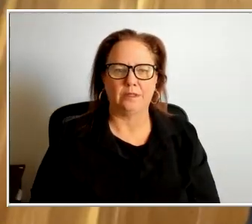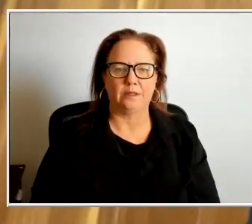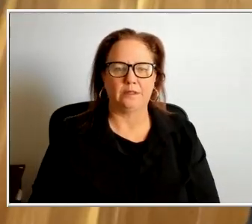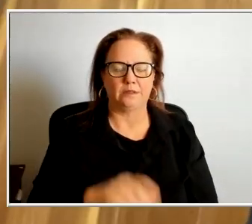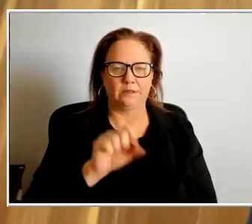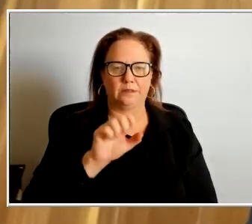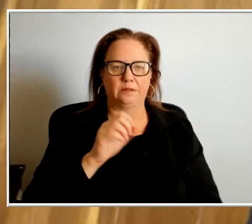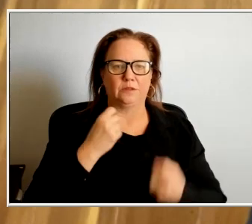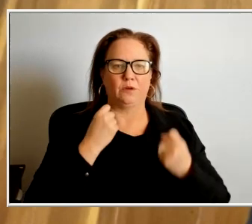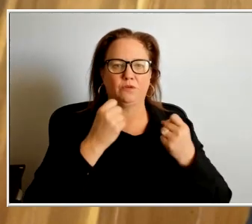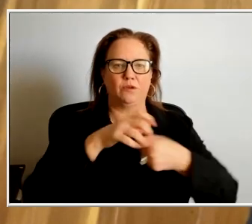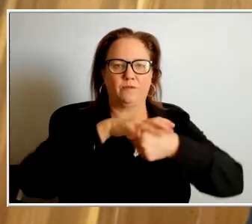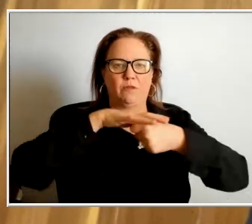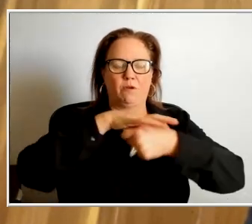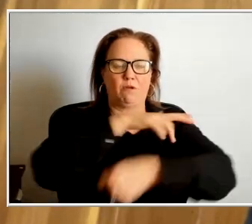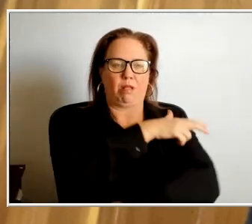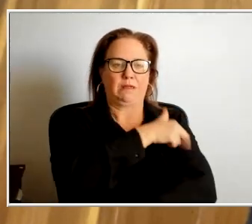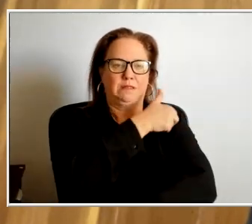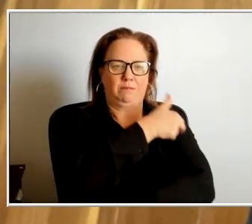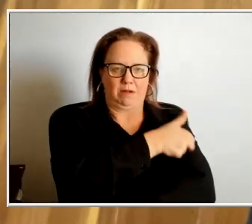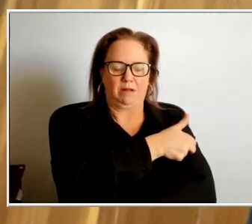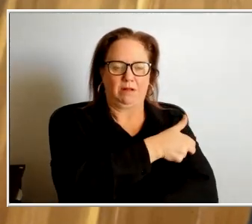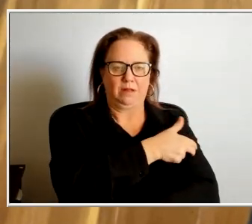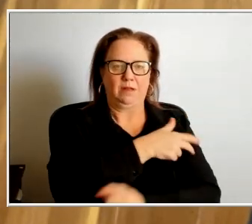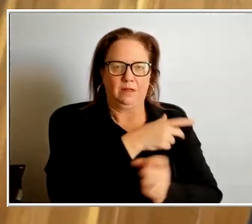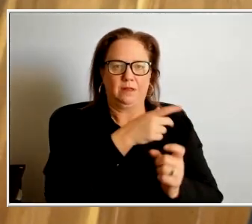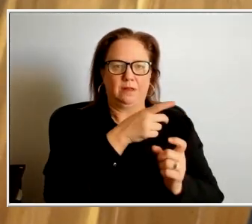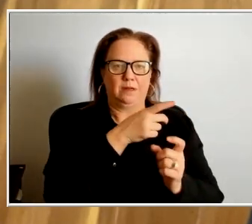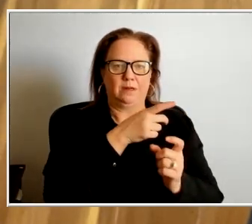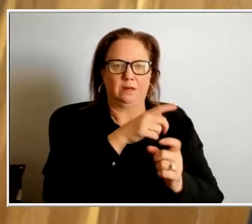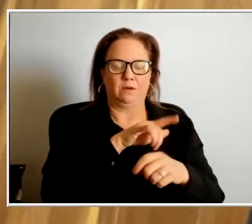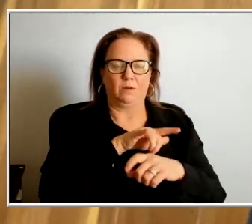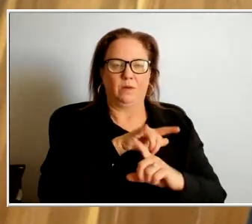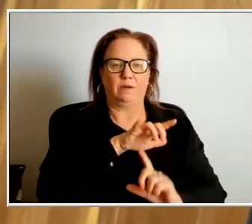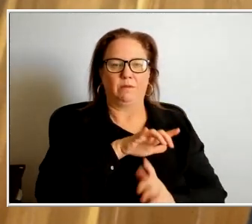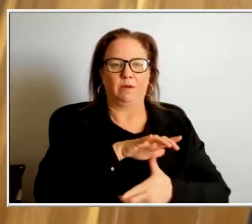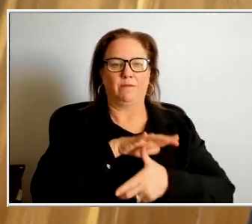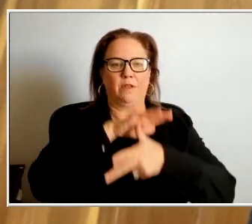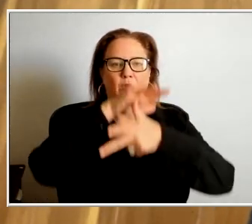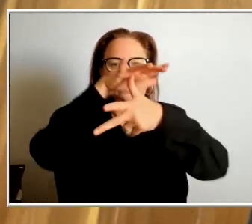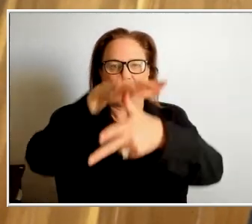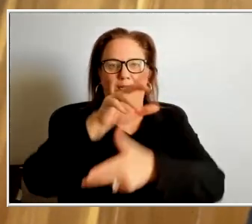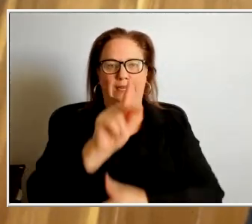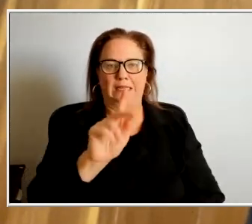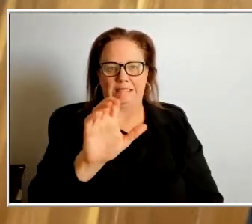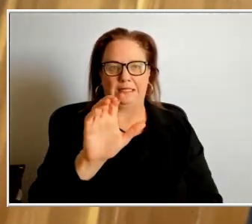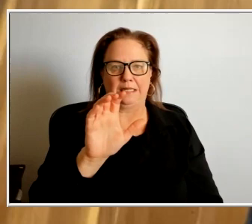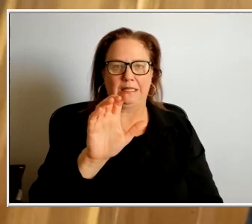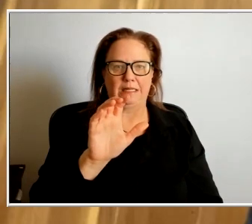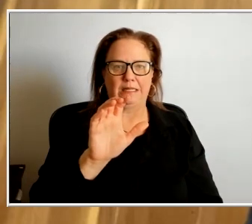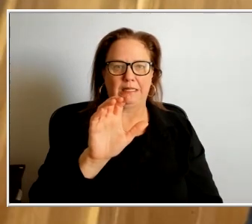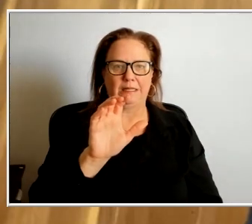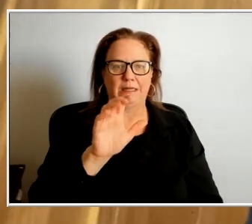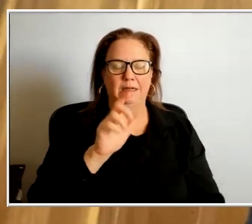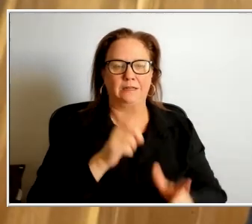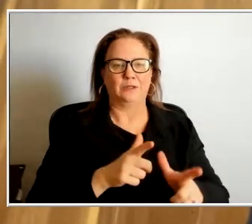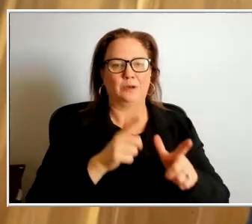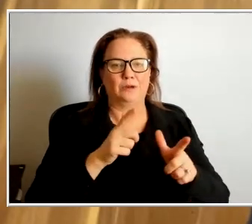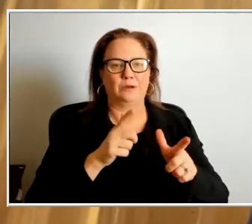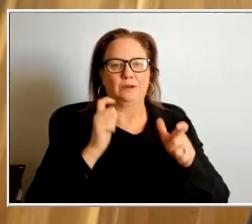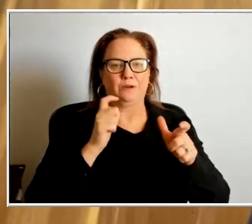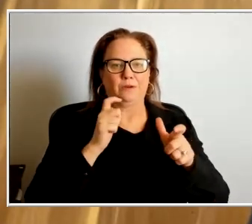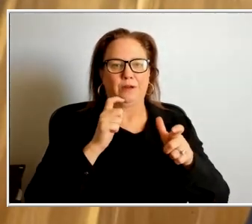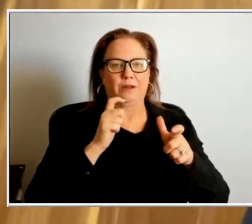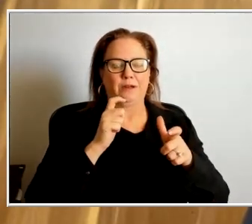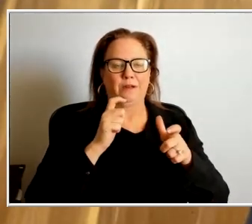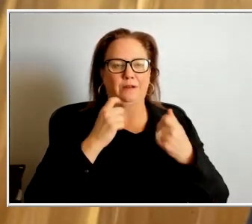So we drove to our local hospital, and from there we were flown out to Kansas City, which is a much quicker drive than going